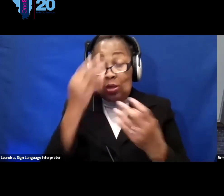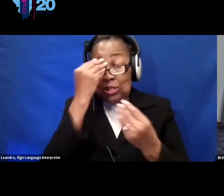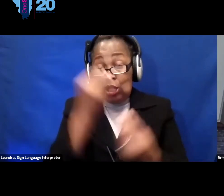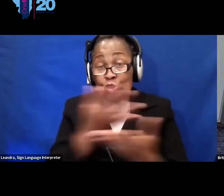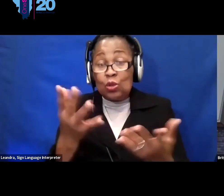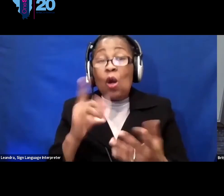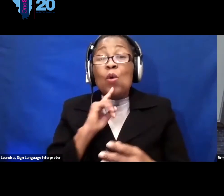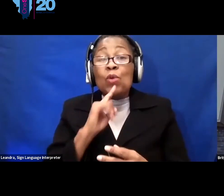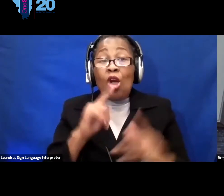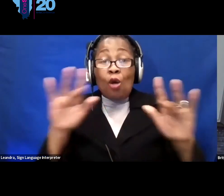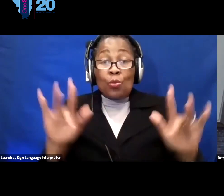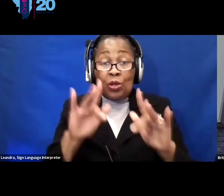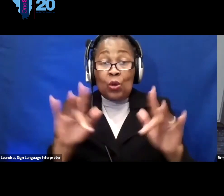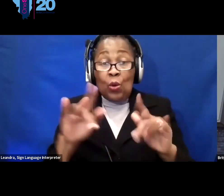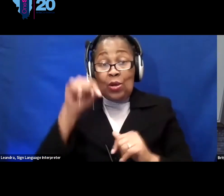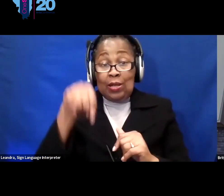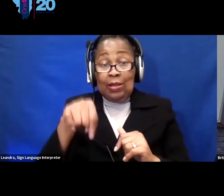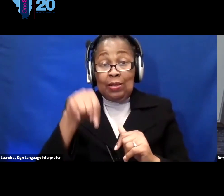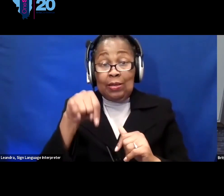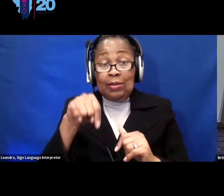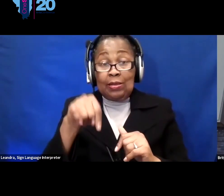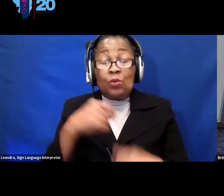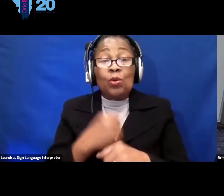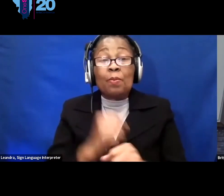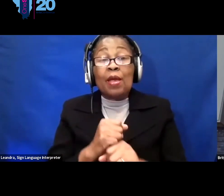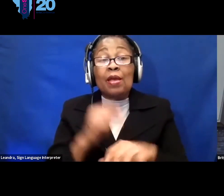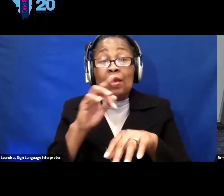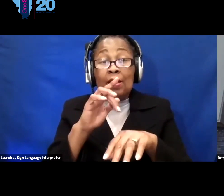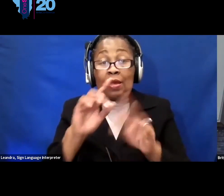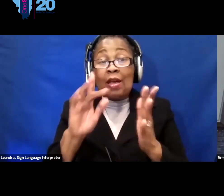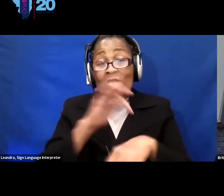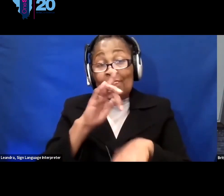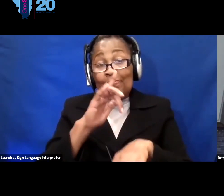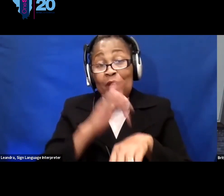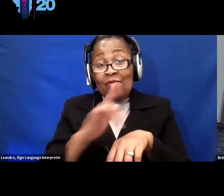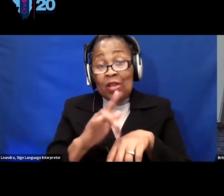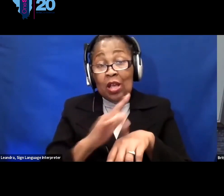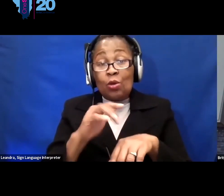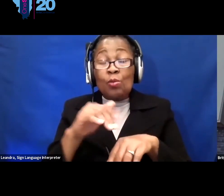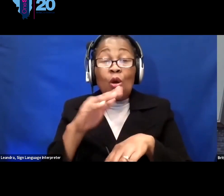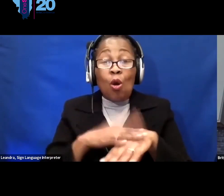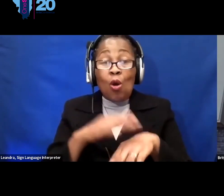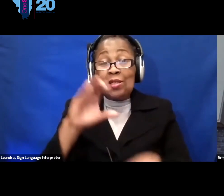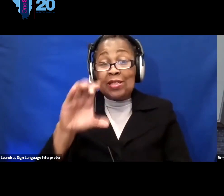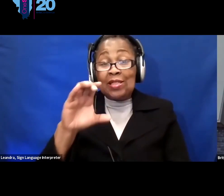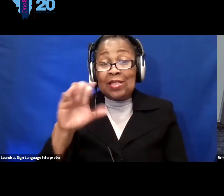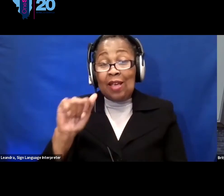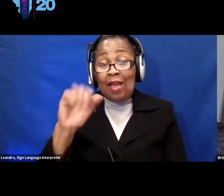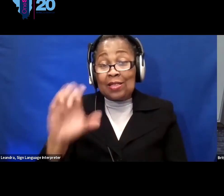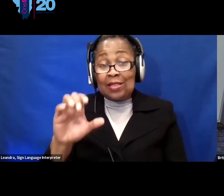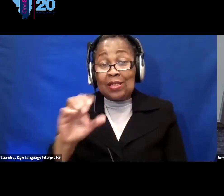recording this session. We want to make it available for later watches on CCAC's website,